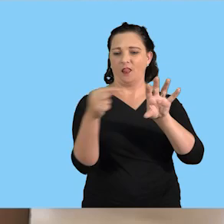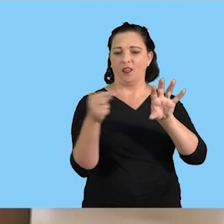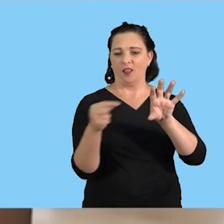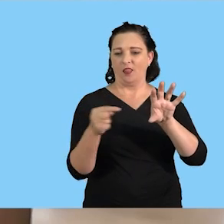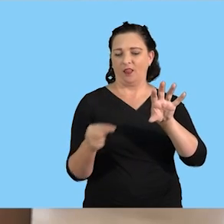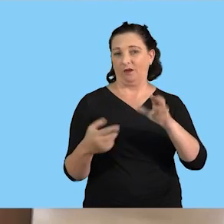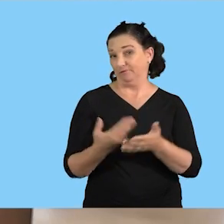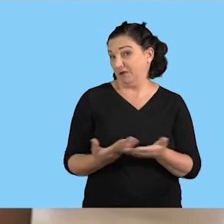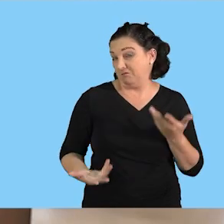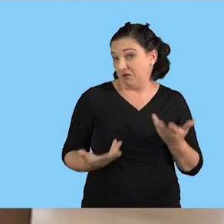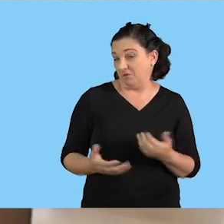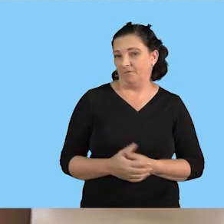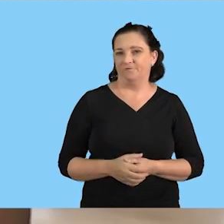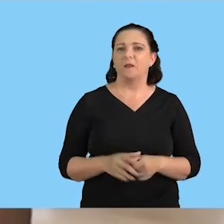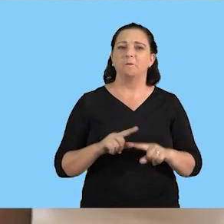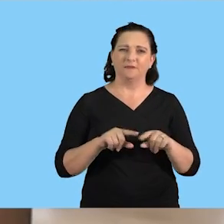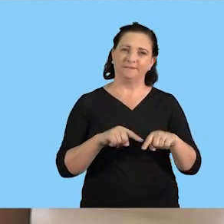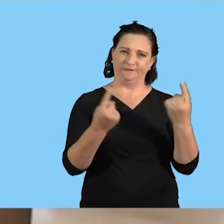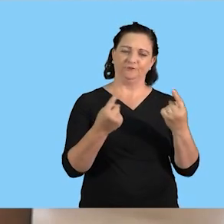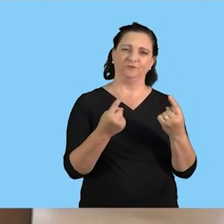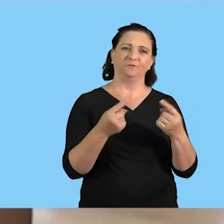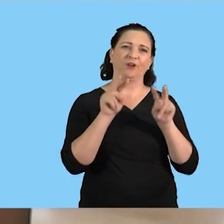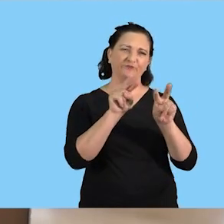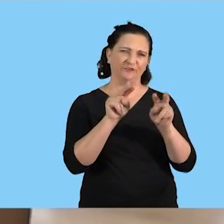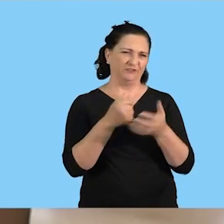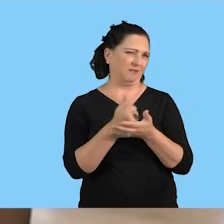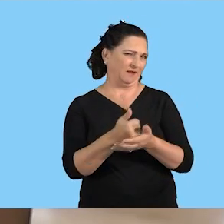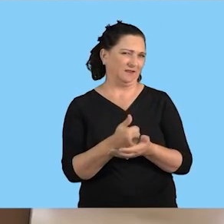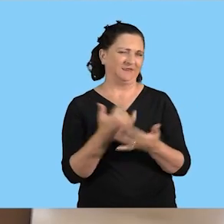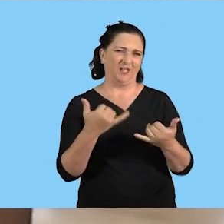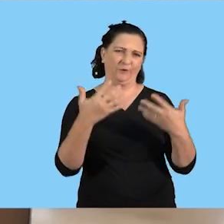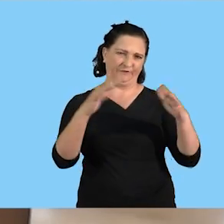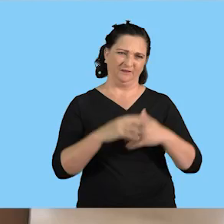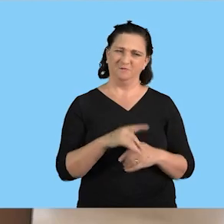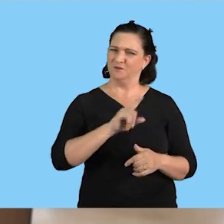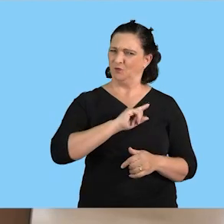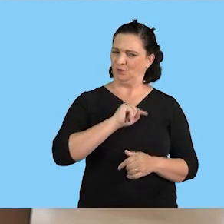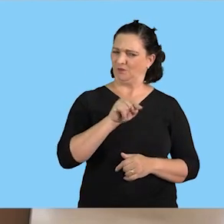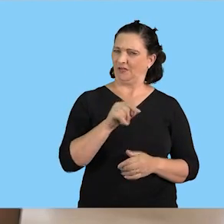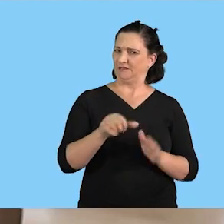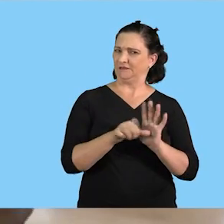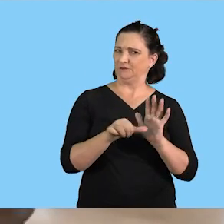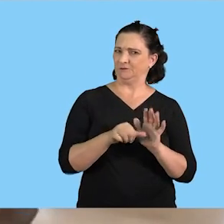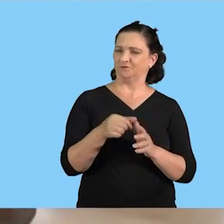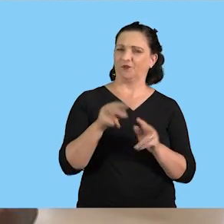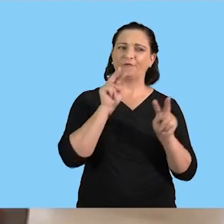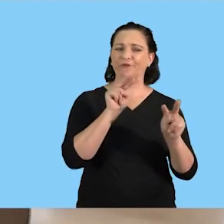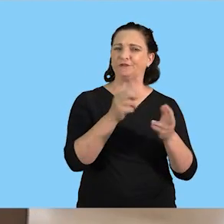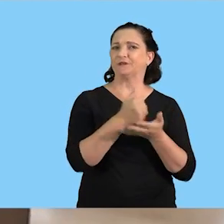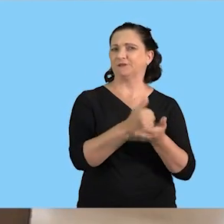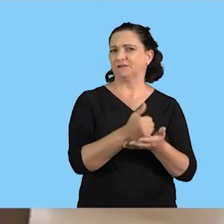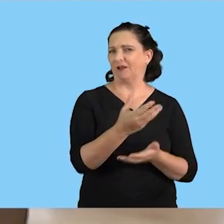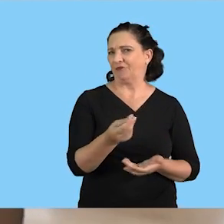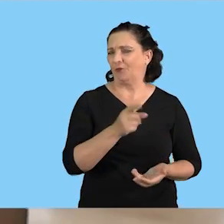So we are done with the explanation of the different visual aids. But now you're probably asking yourself, why is it important that we have the visual